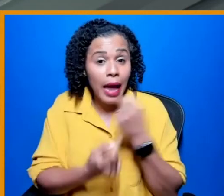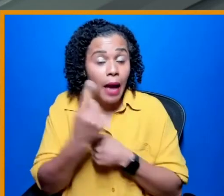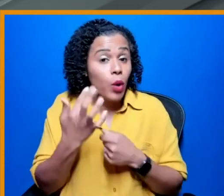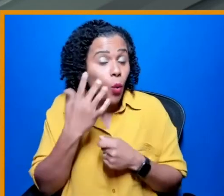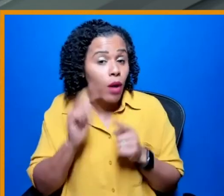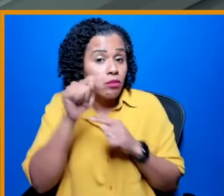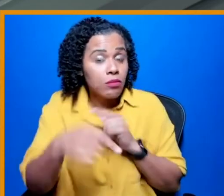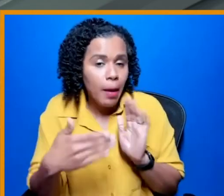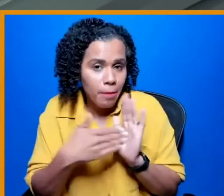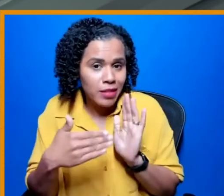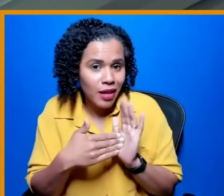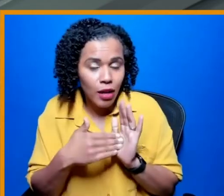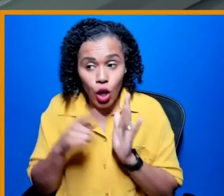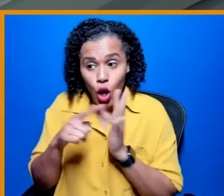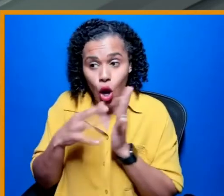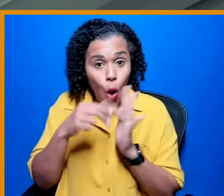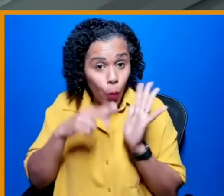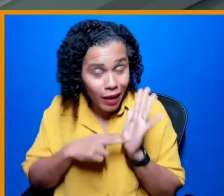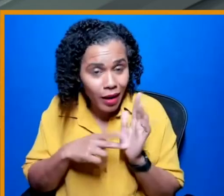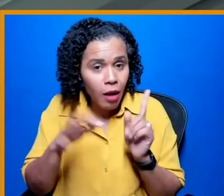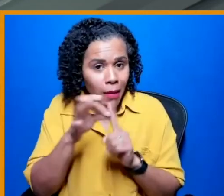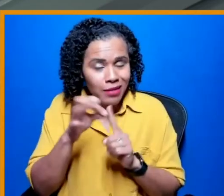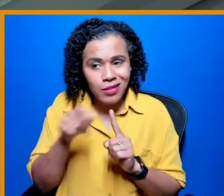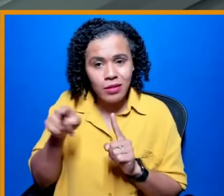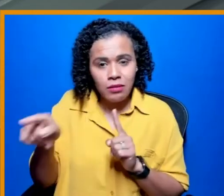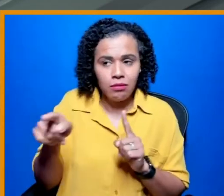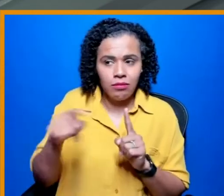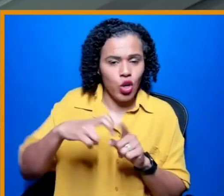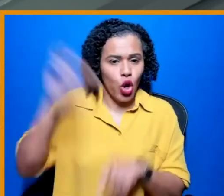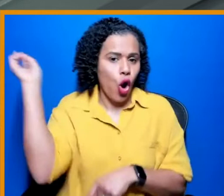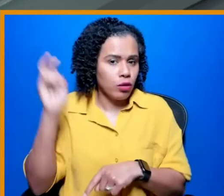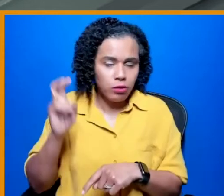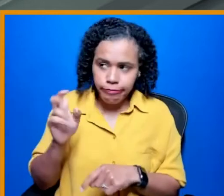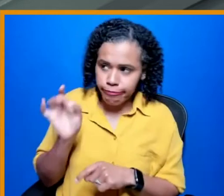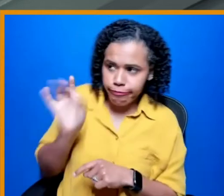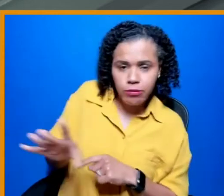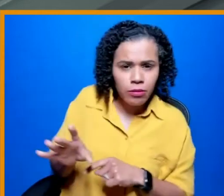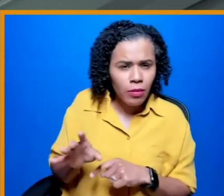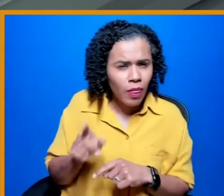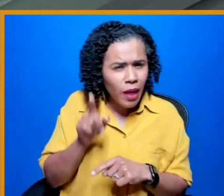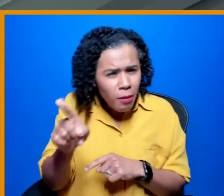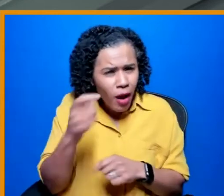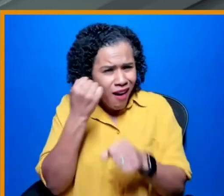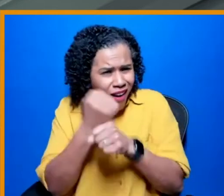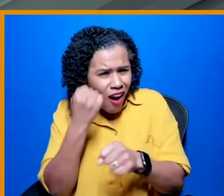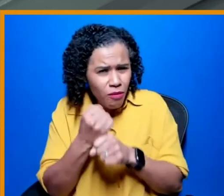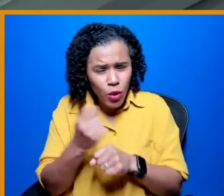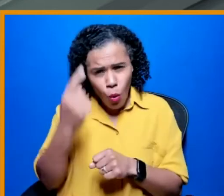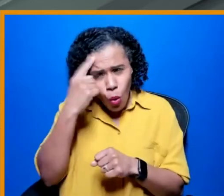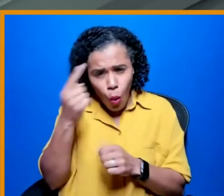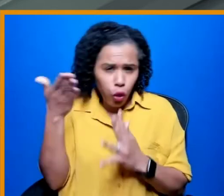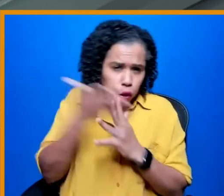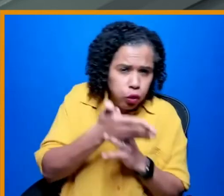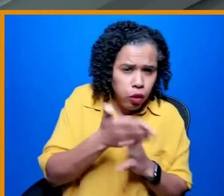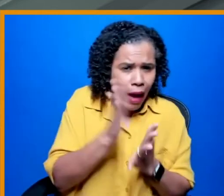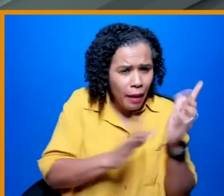By then, Owen Paterson was gone. But the fact that the government felt that they could interfere in MP conduct processes in this way speaks to a